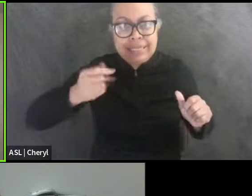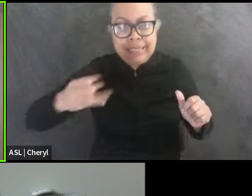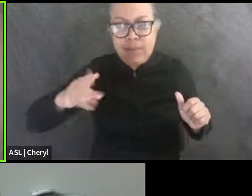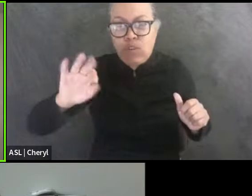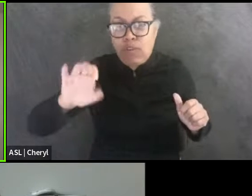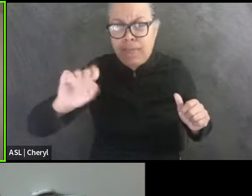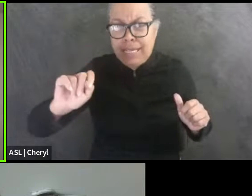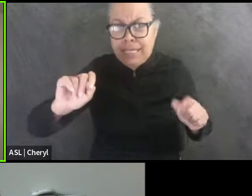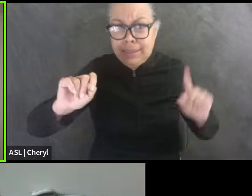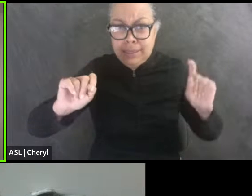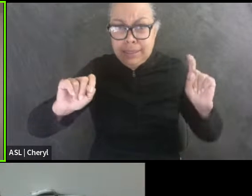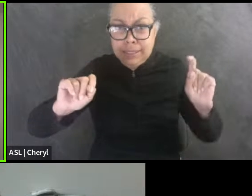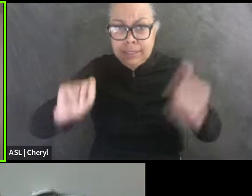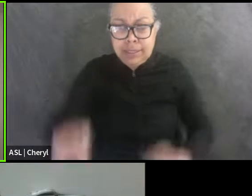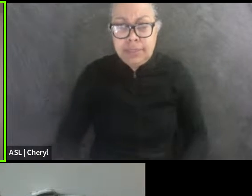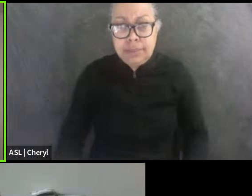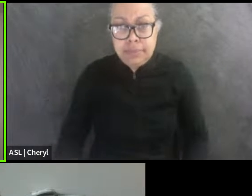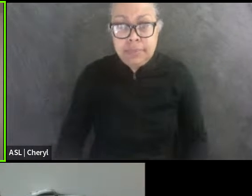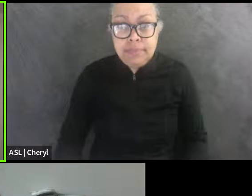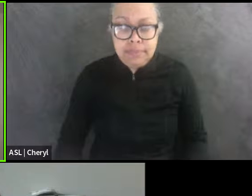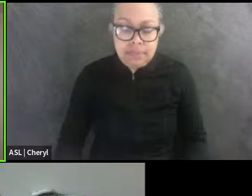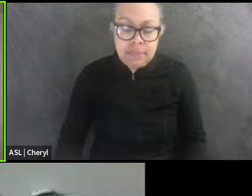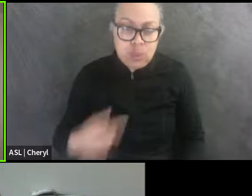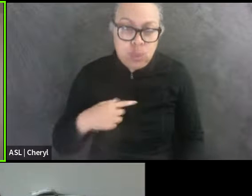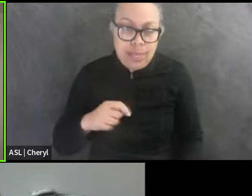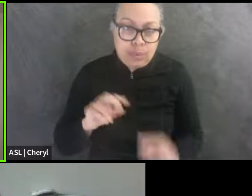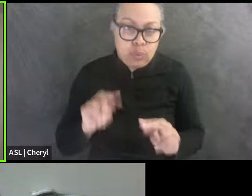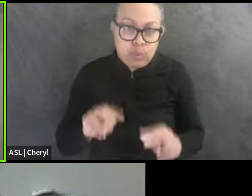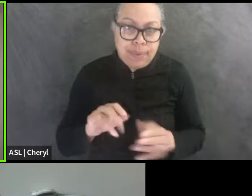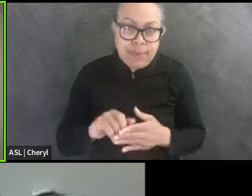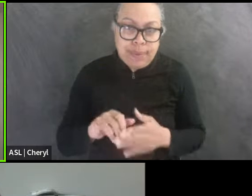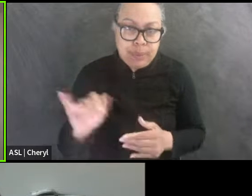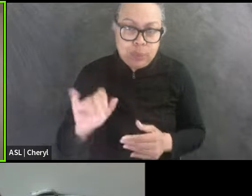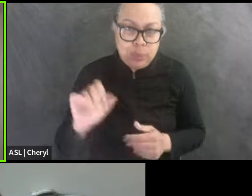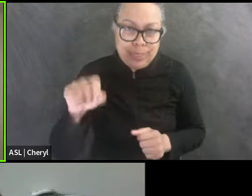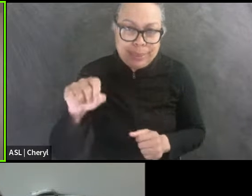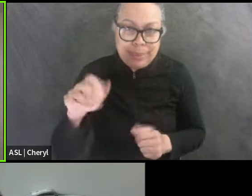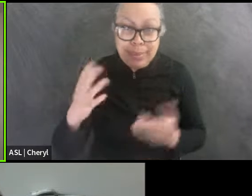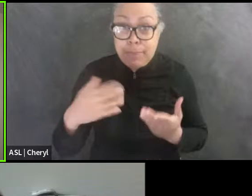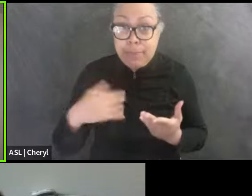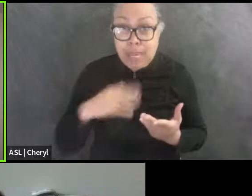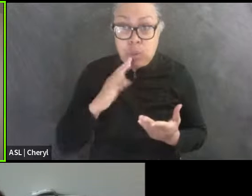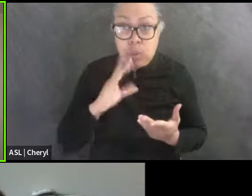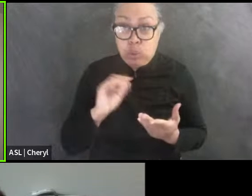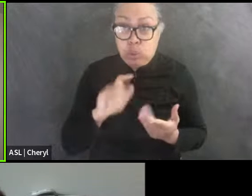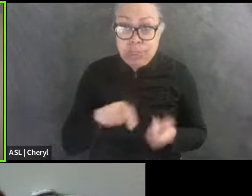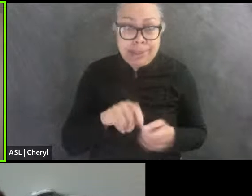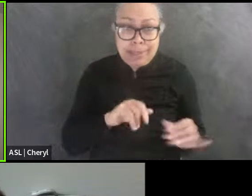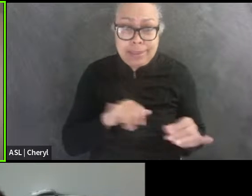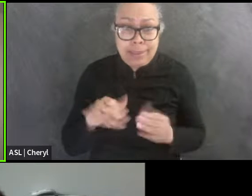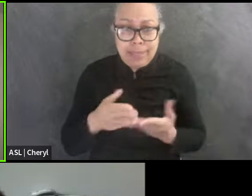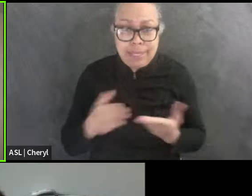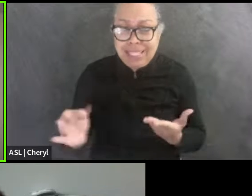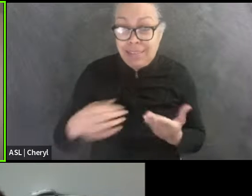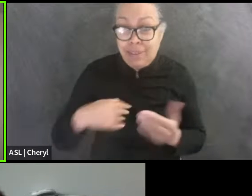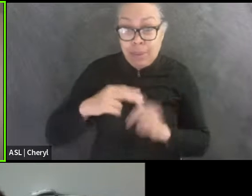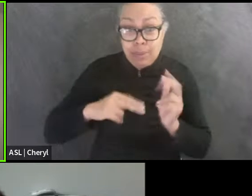Yeah, we'd have to take a look at that. I mean, I might do the exact same thing. If I was building a single